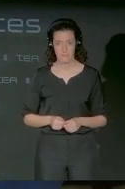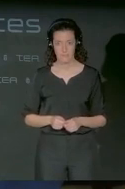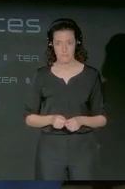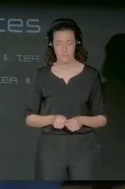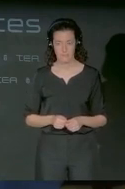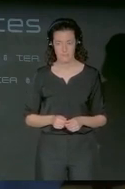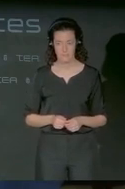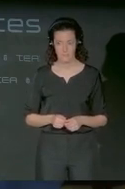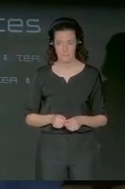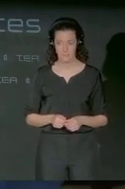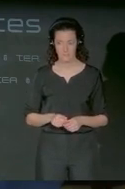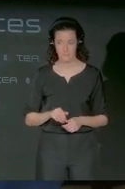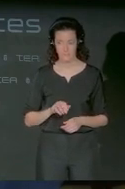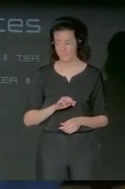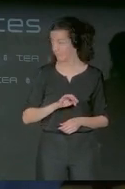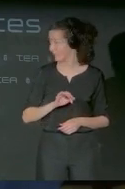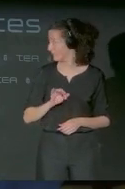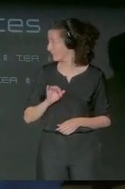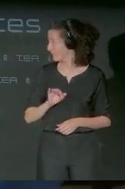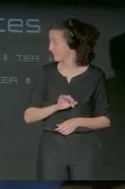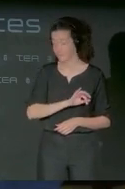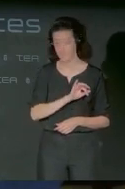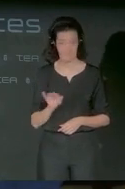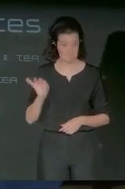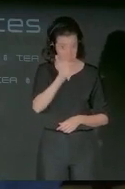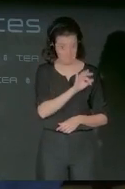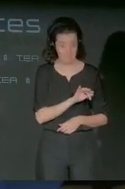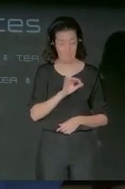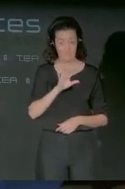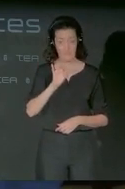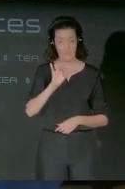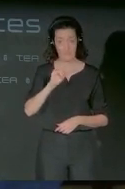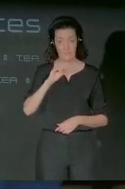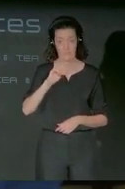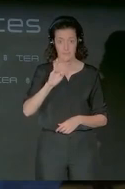Simon. Me? Okay, thank you. ¿Quieres empezar con la lista?